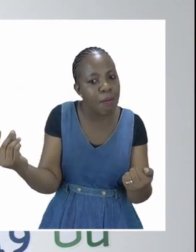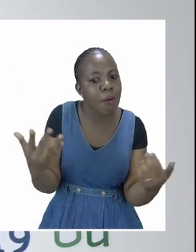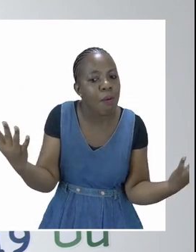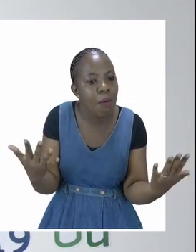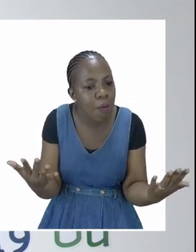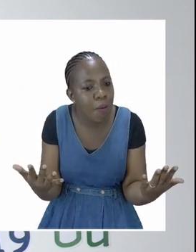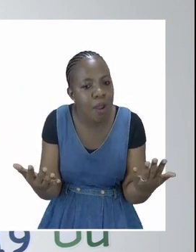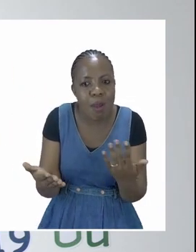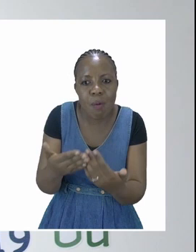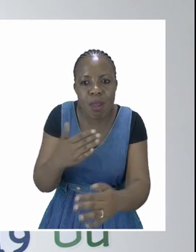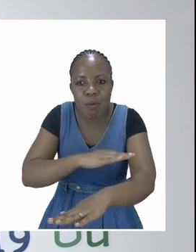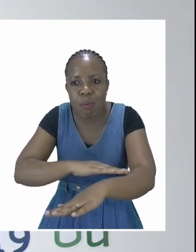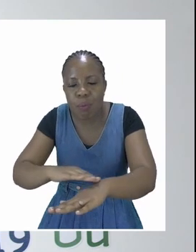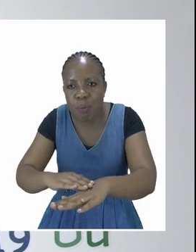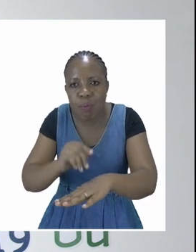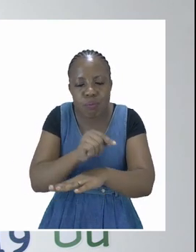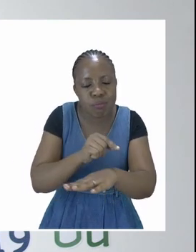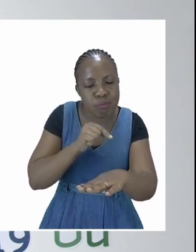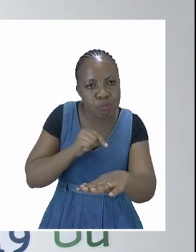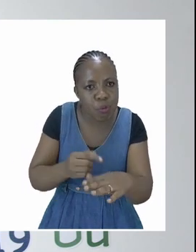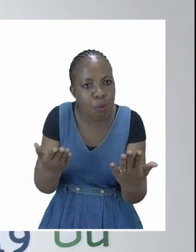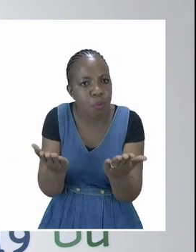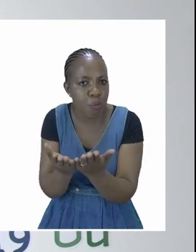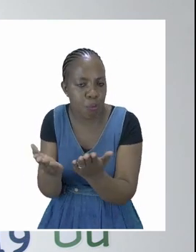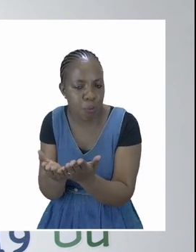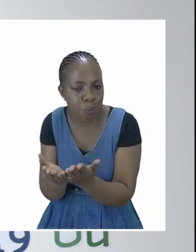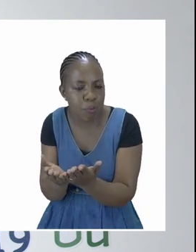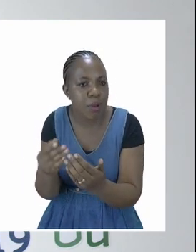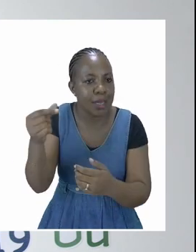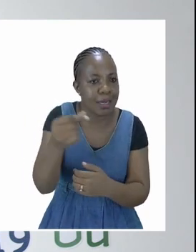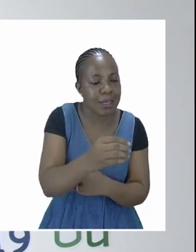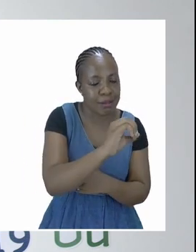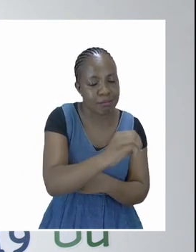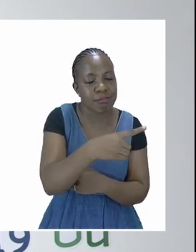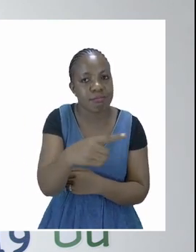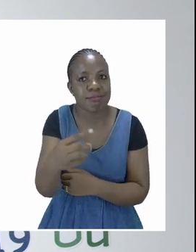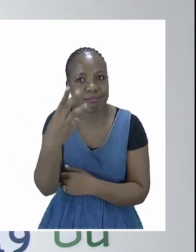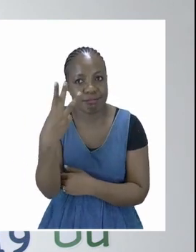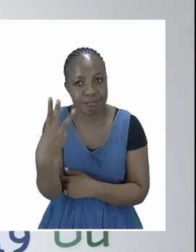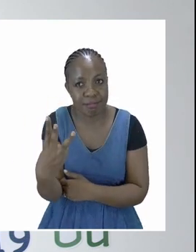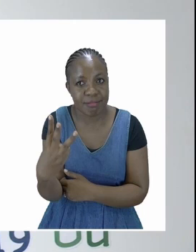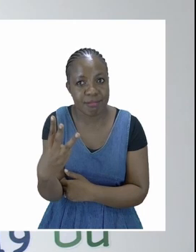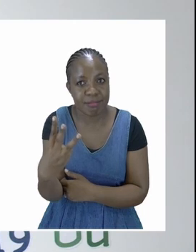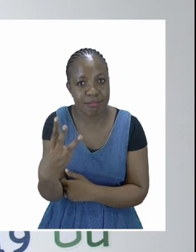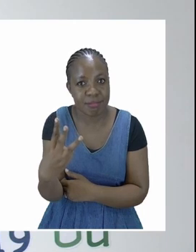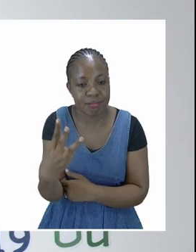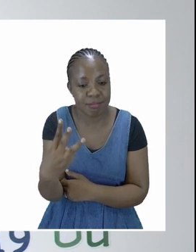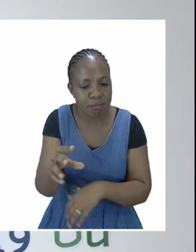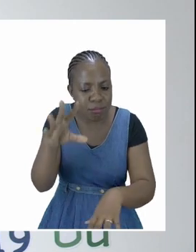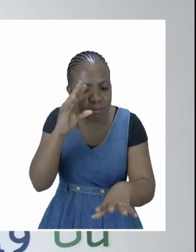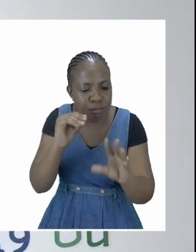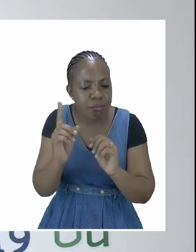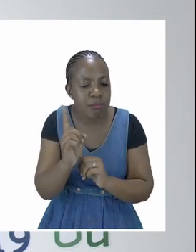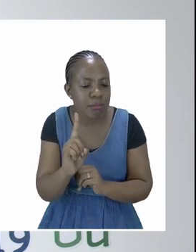to Thursday for pre-primary up until grade 3. The lessons are for listening